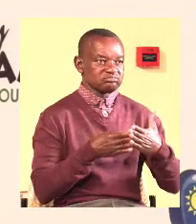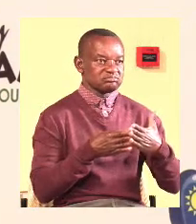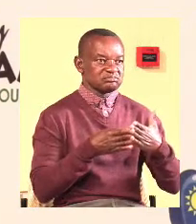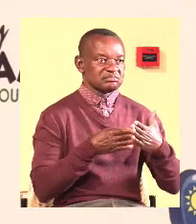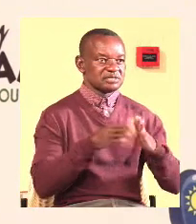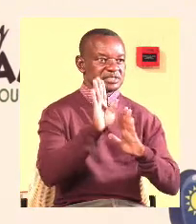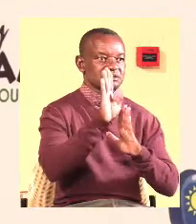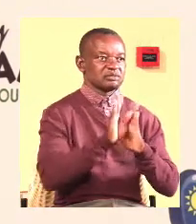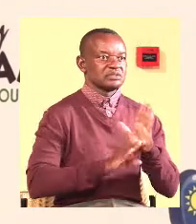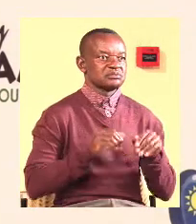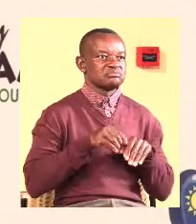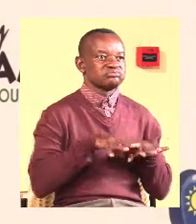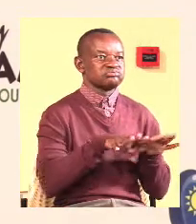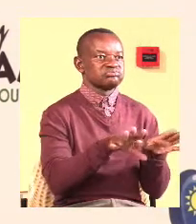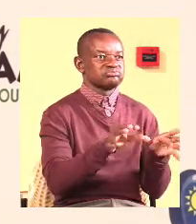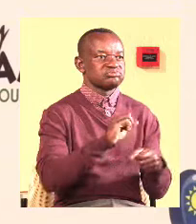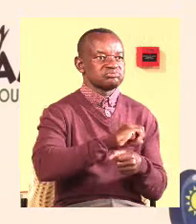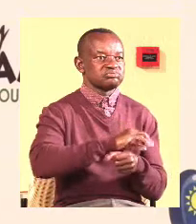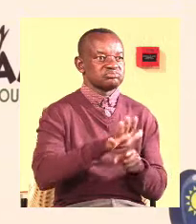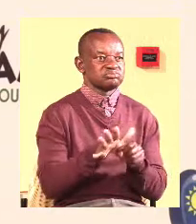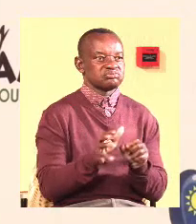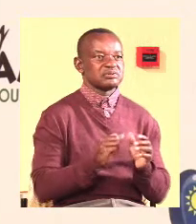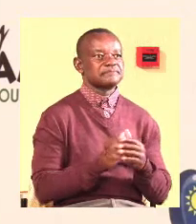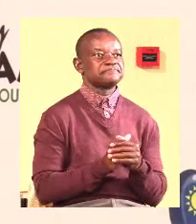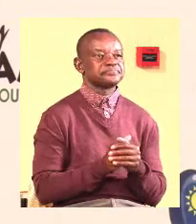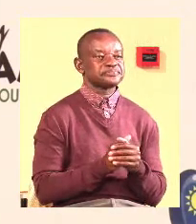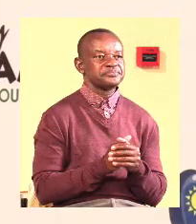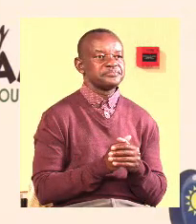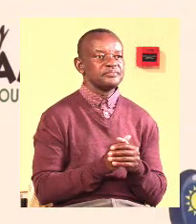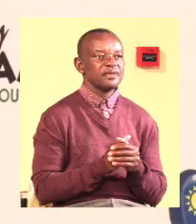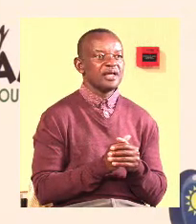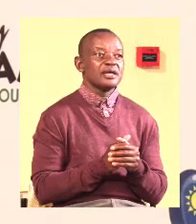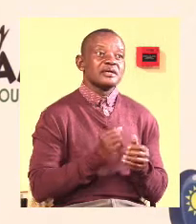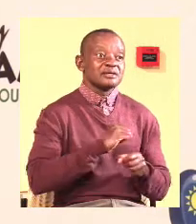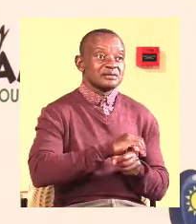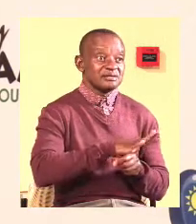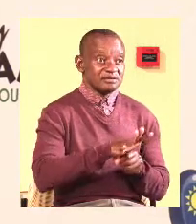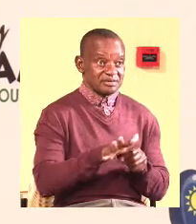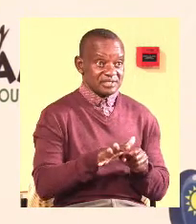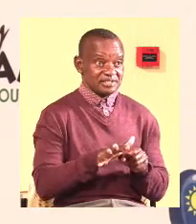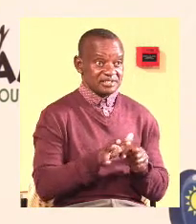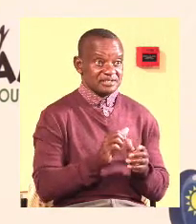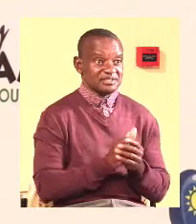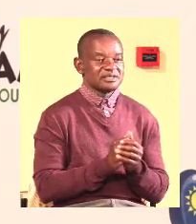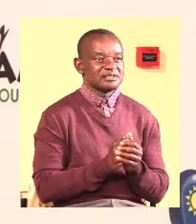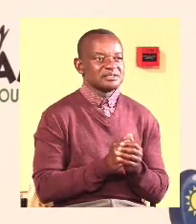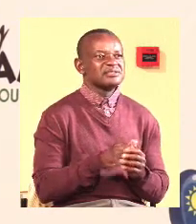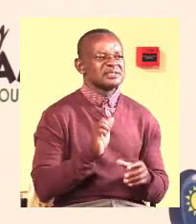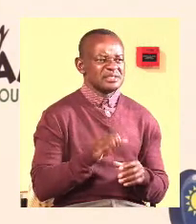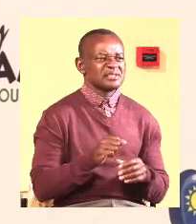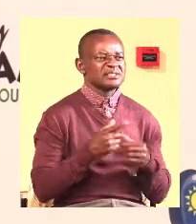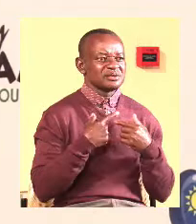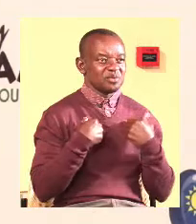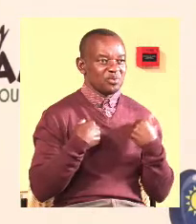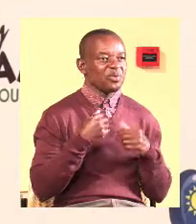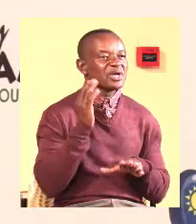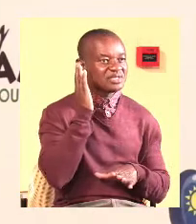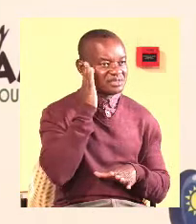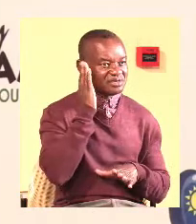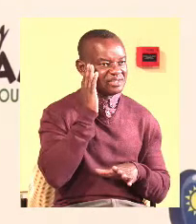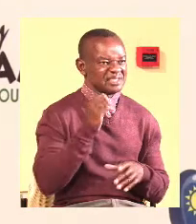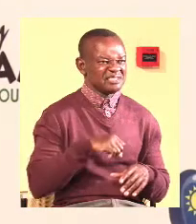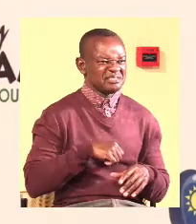When it comes to COVID-19, of course, we know this virus does not move, it does not fly, it